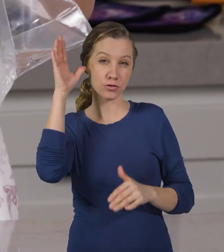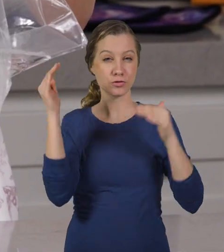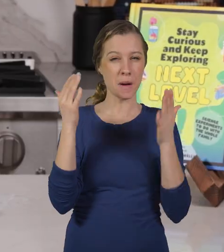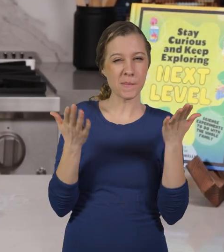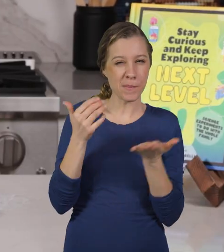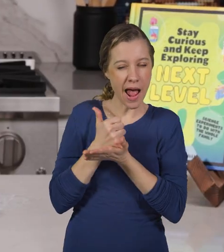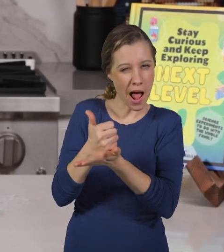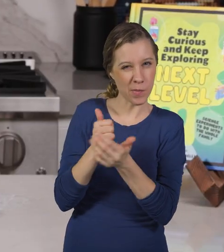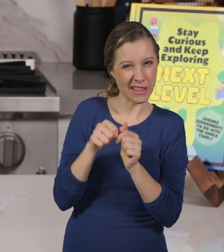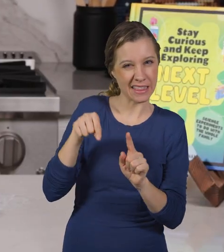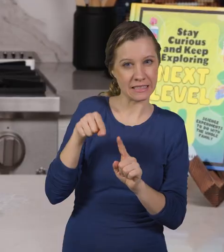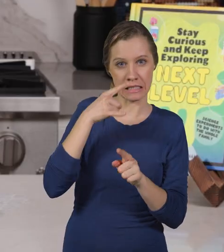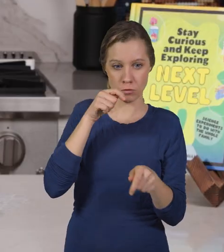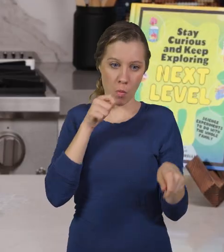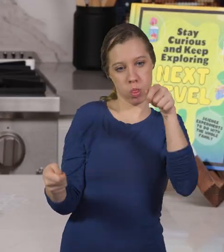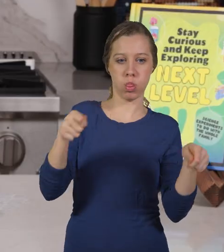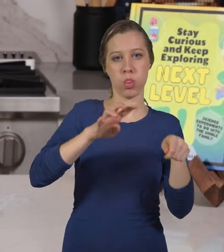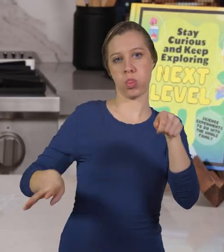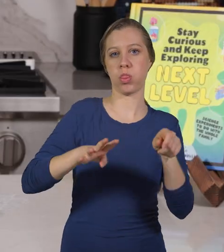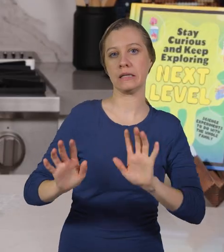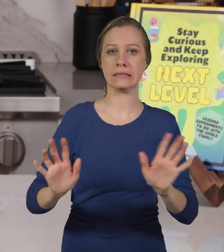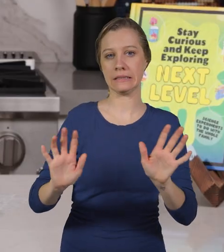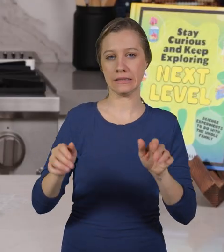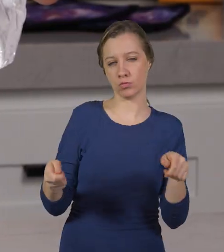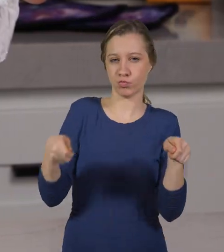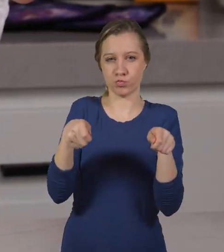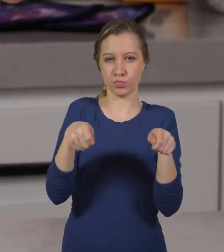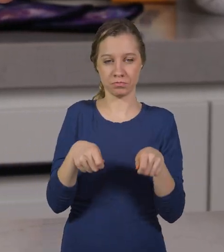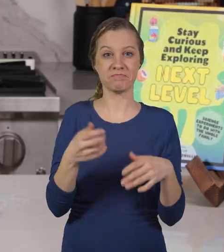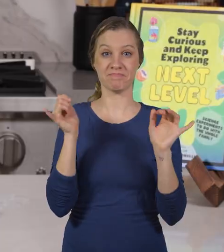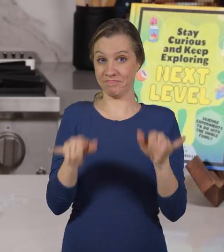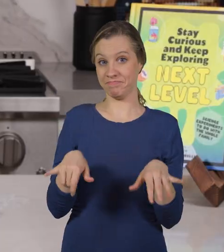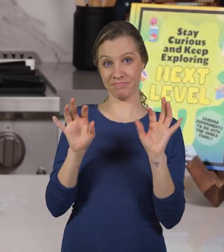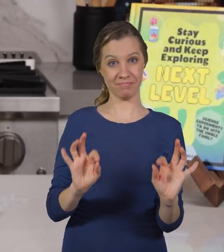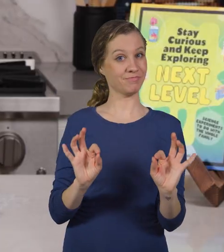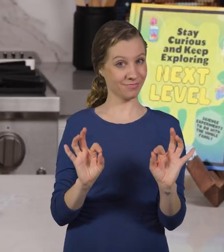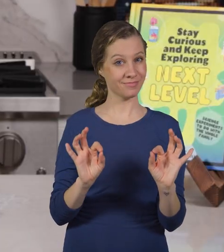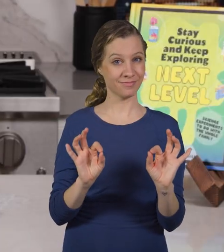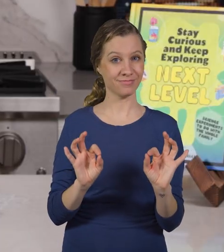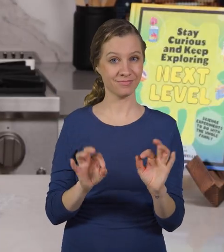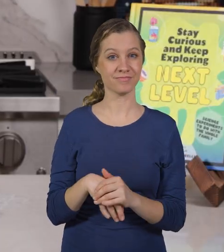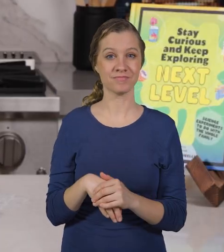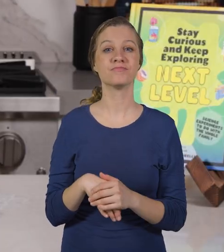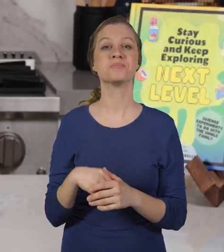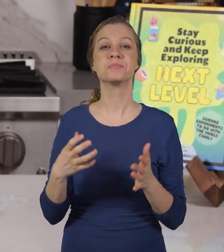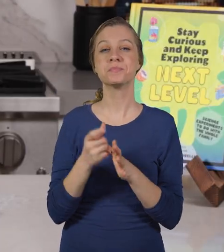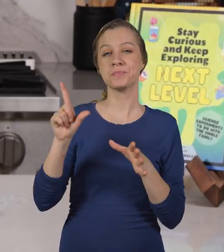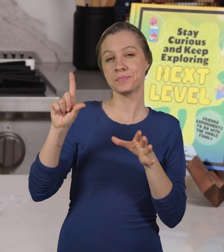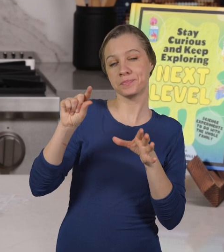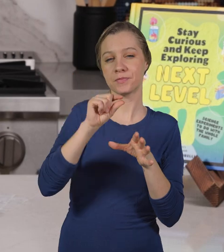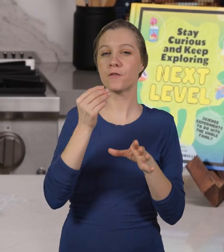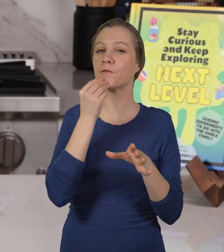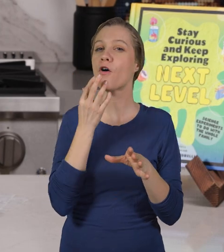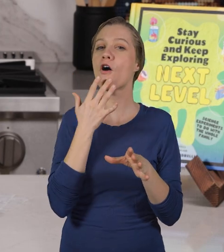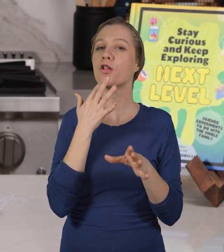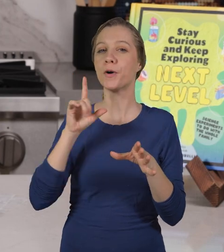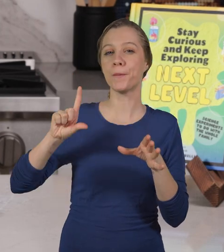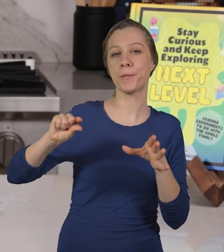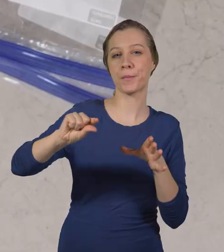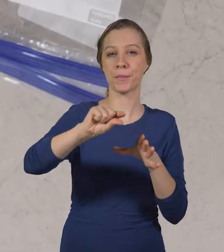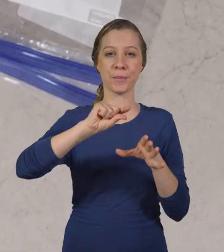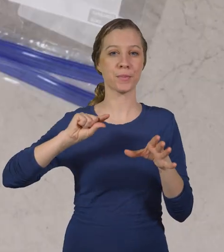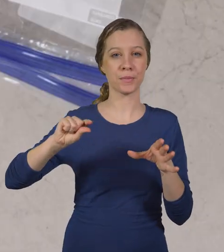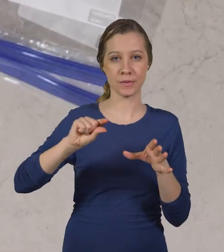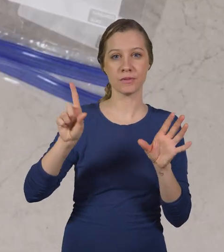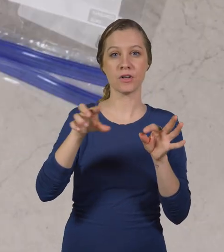Parents and adults, you may want to help with this one so the kids don't make a mess. Just like that. And go ahead and add a couple